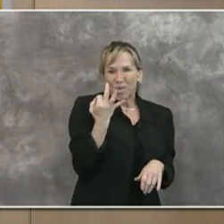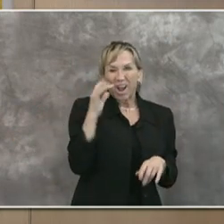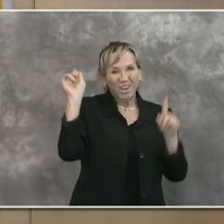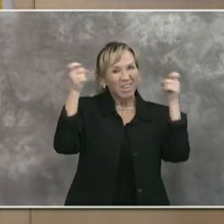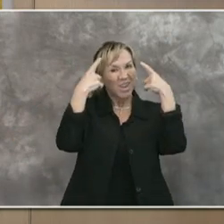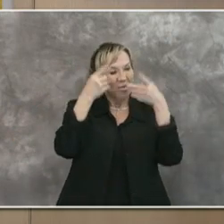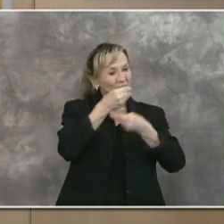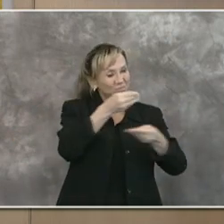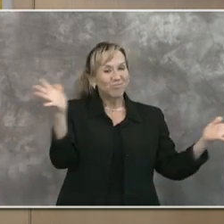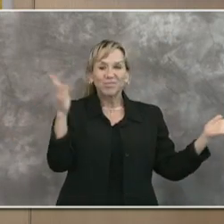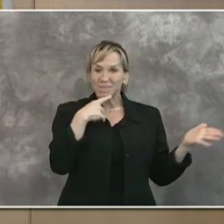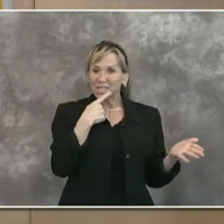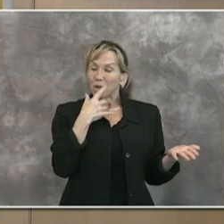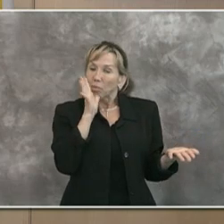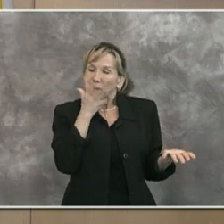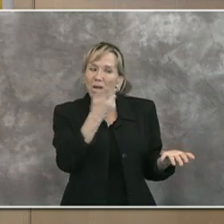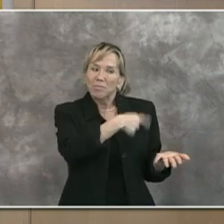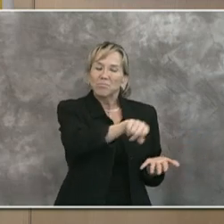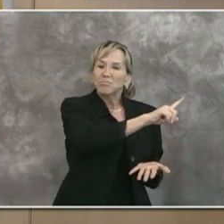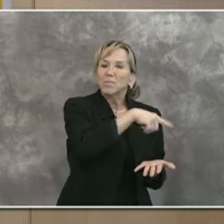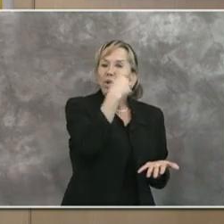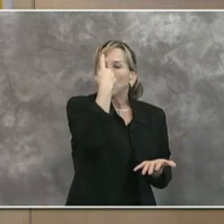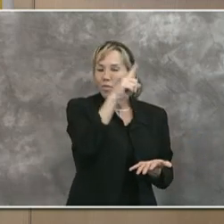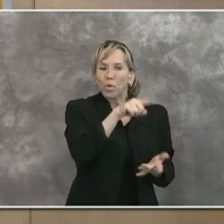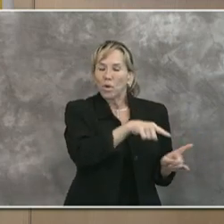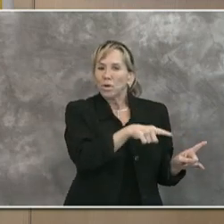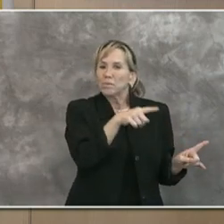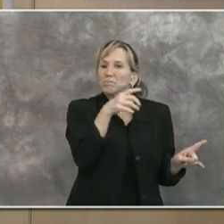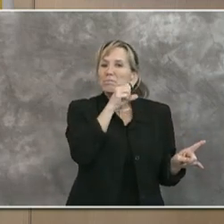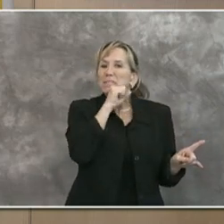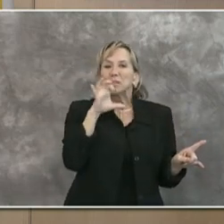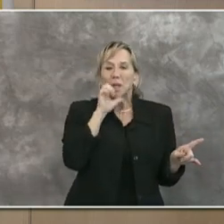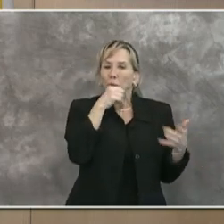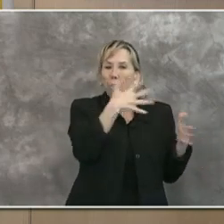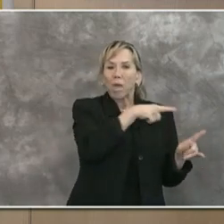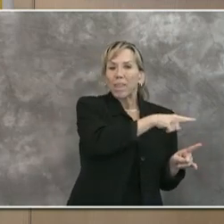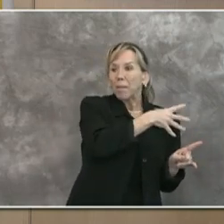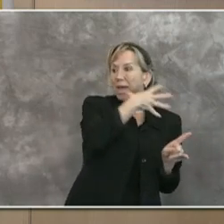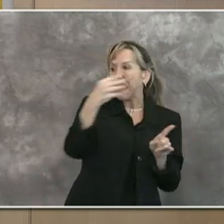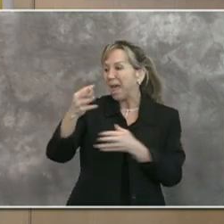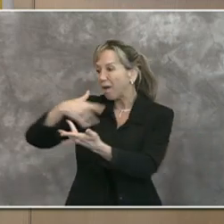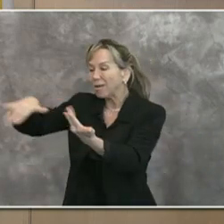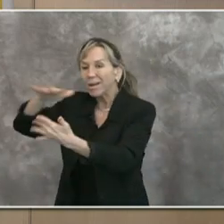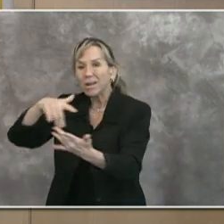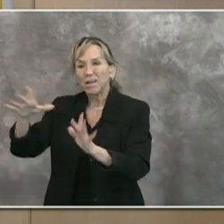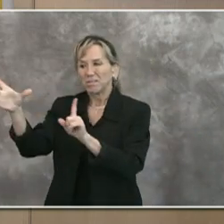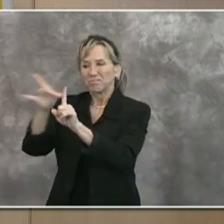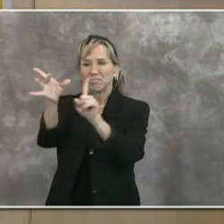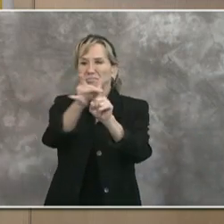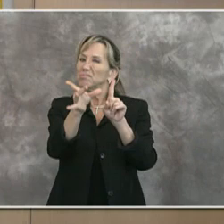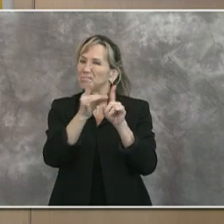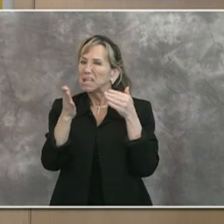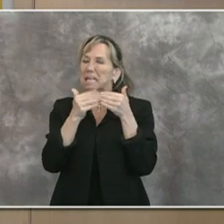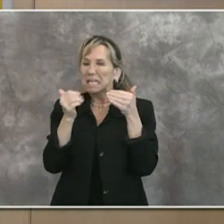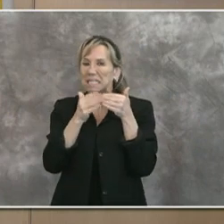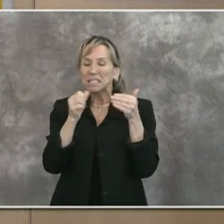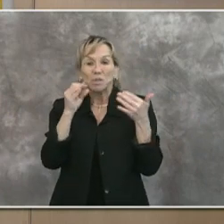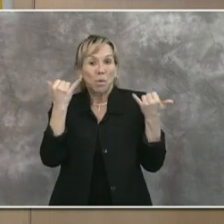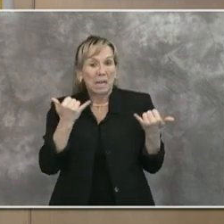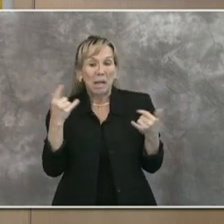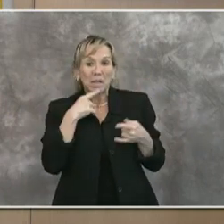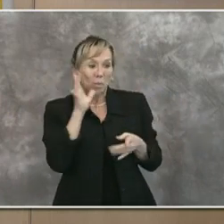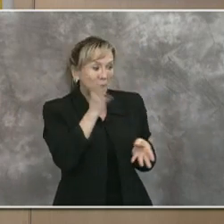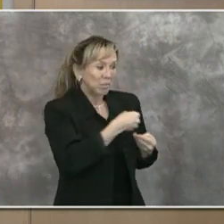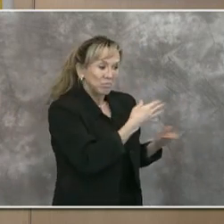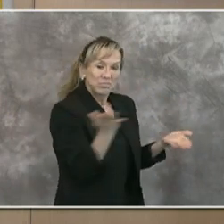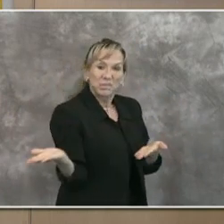is meant to connect seniors at high risk for contacting the coronavirus with delivered meals from local restaurants using funds from FEMA, the state,